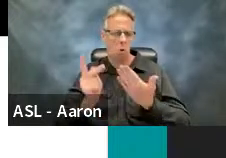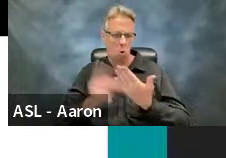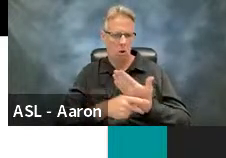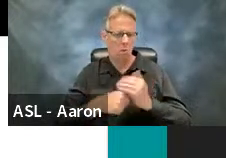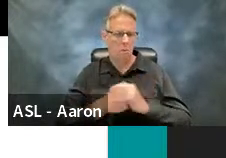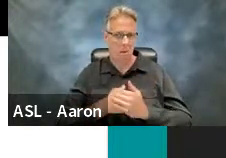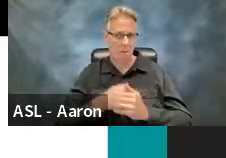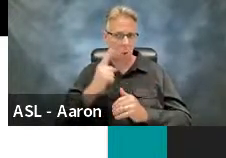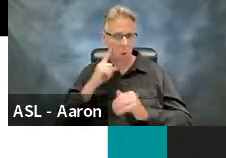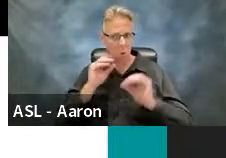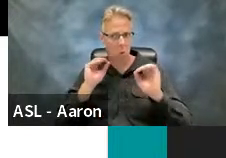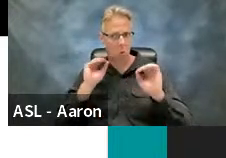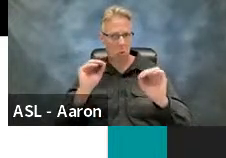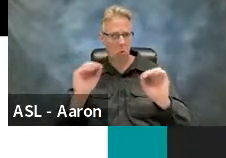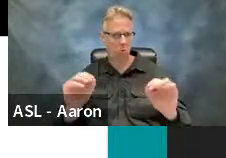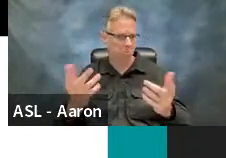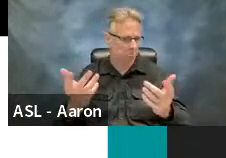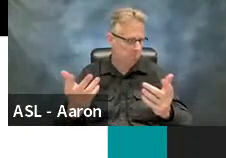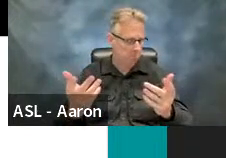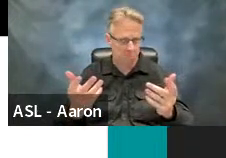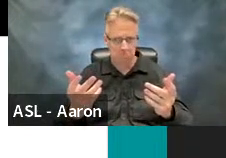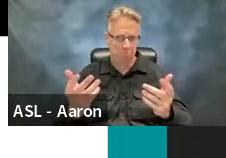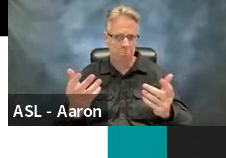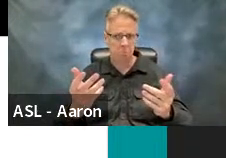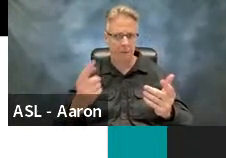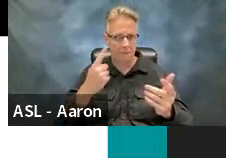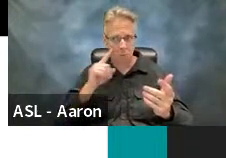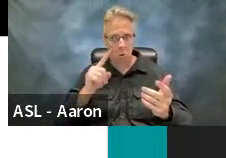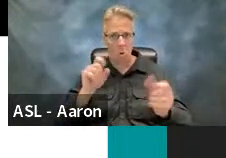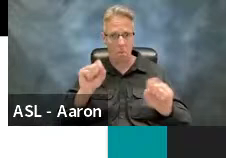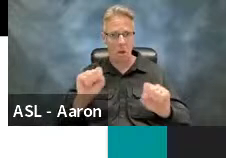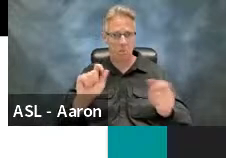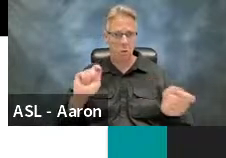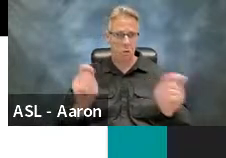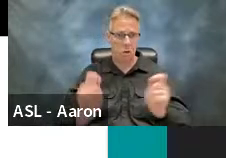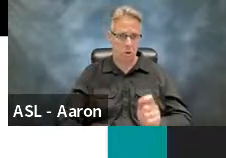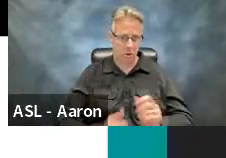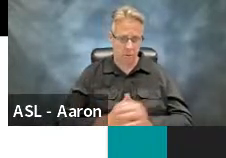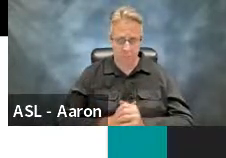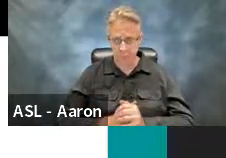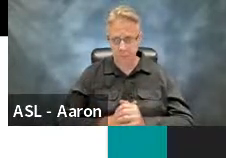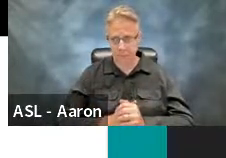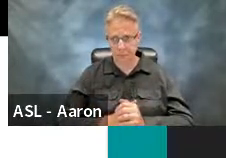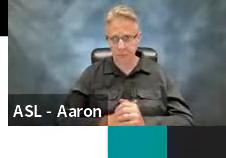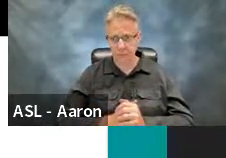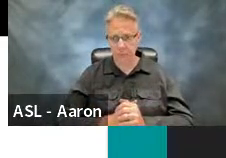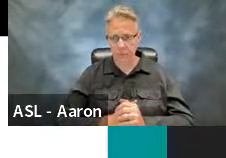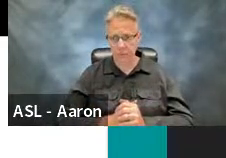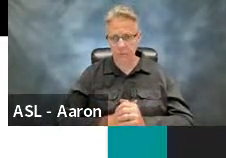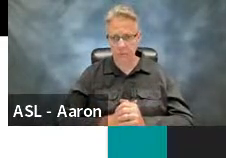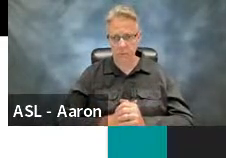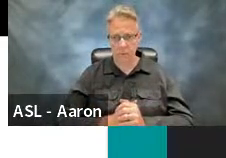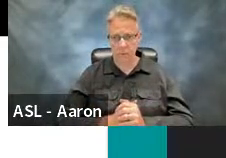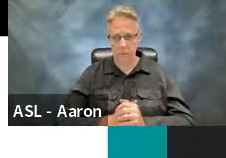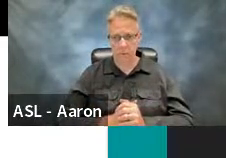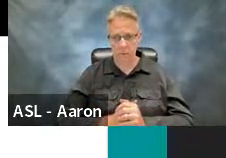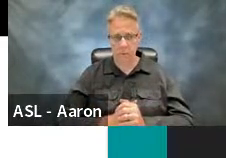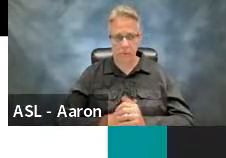not heard any indication yet of pending changes. We know that